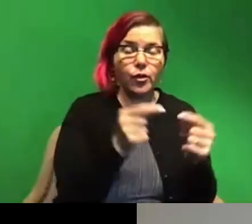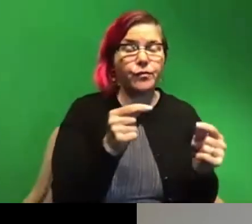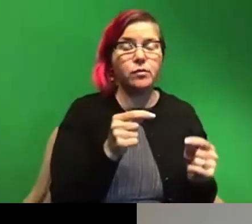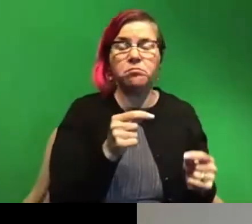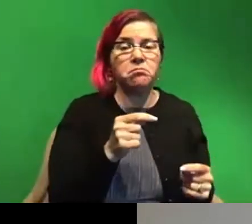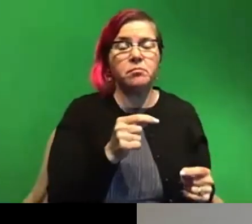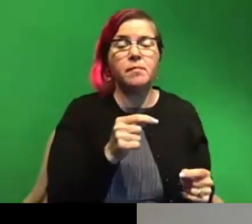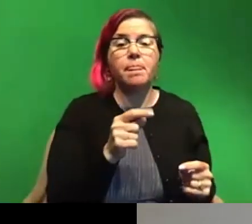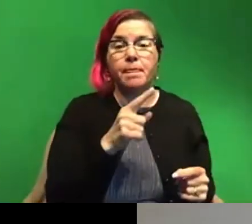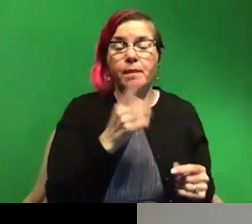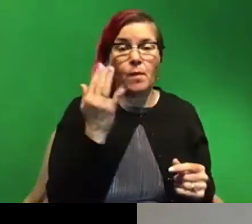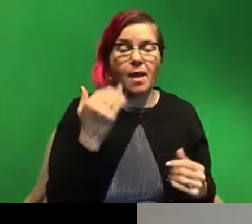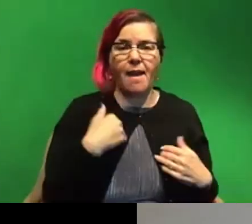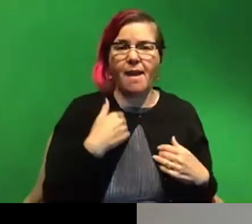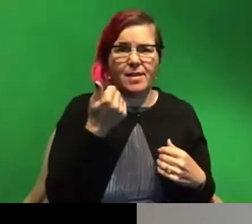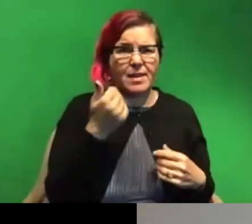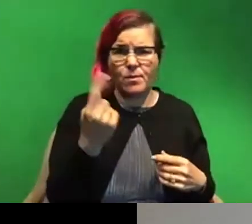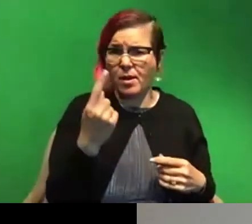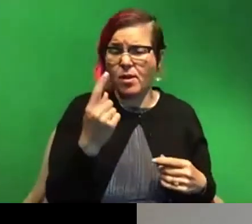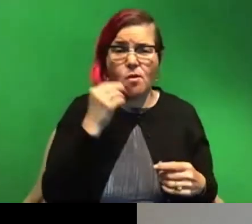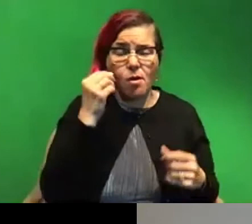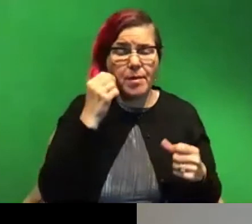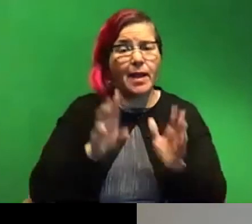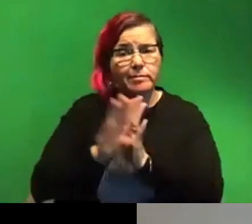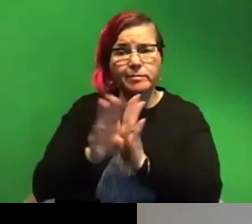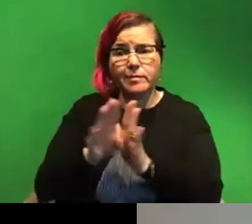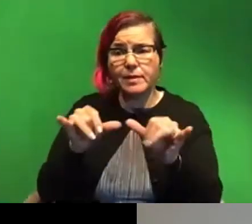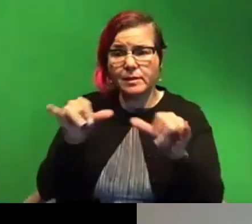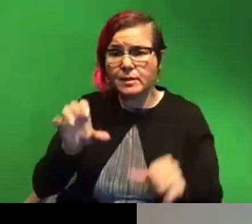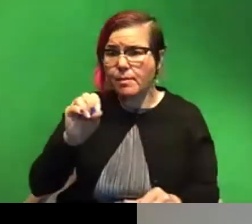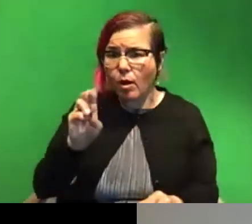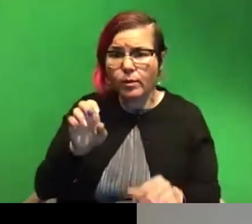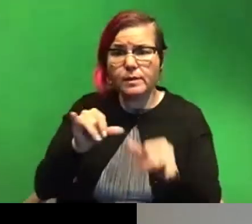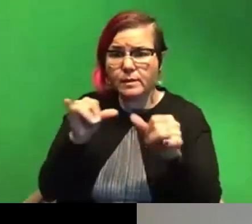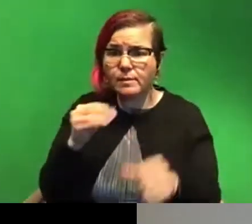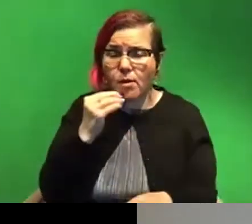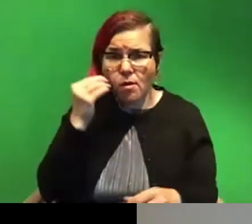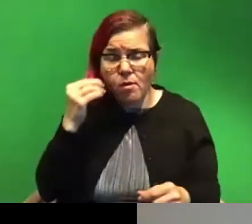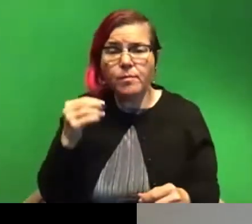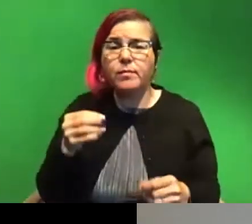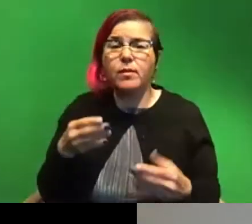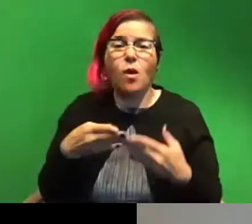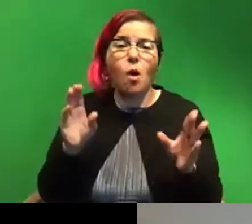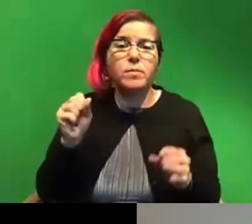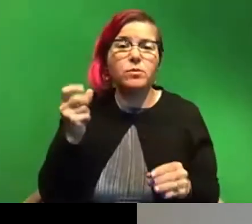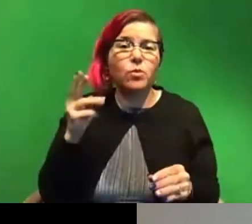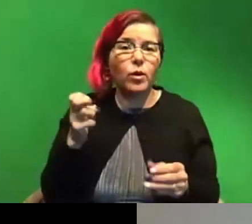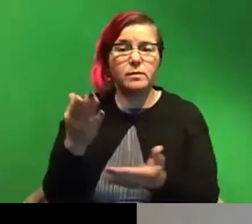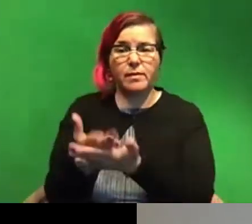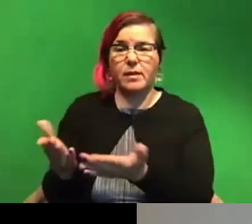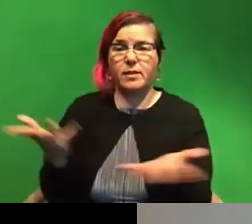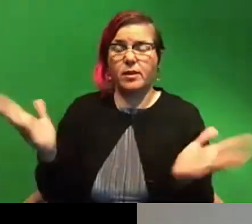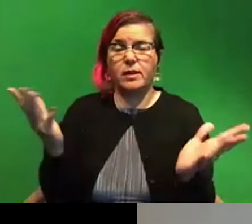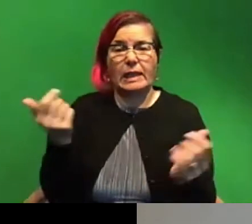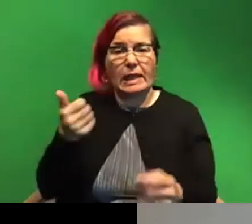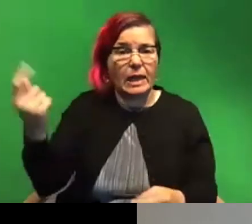because we have the ability for anyone at home to be able to create these systems and code these systems. There's a lot of open source material out there where